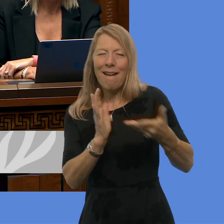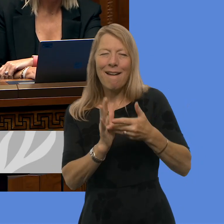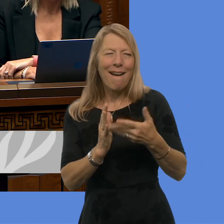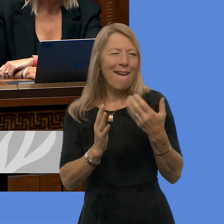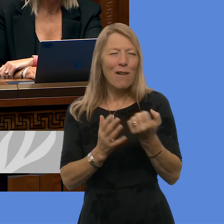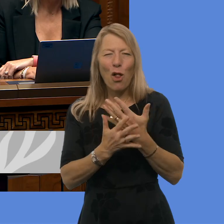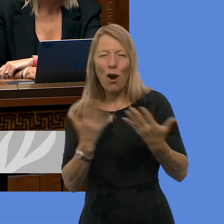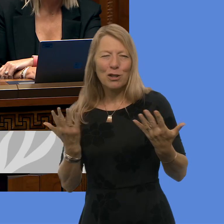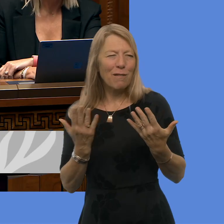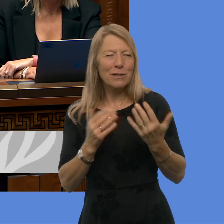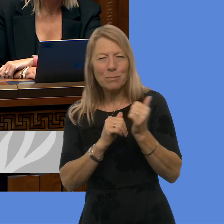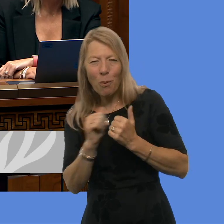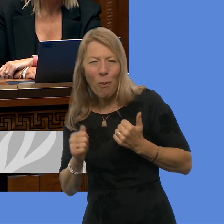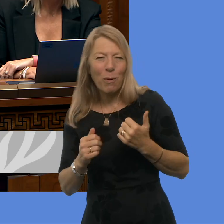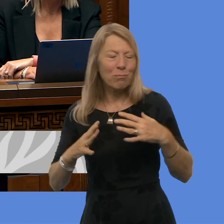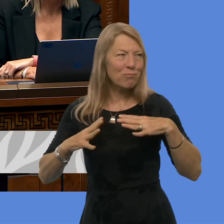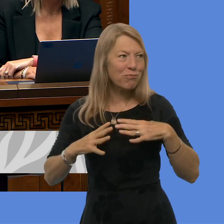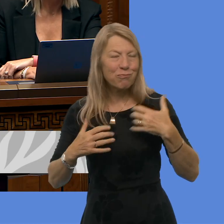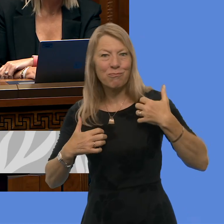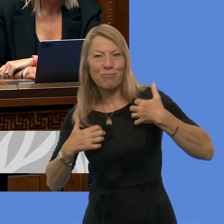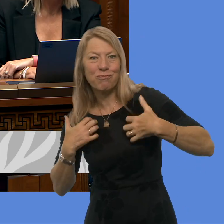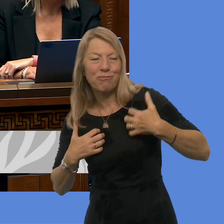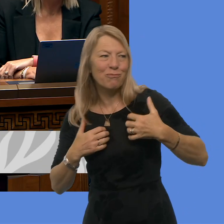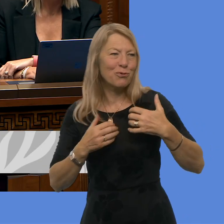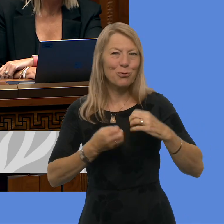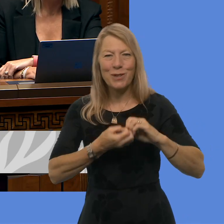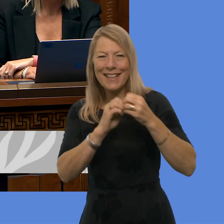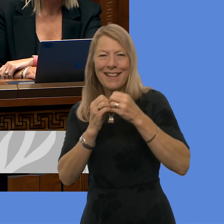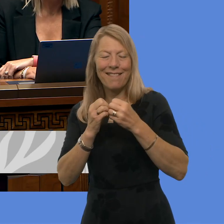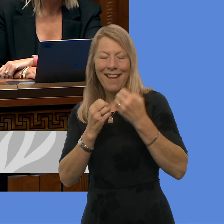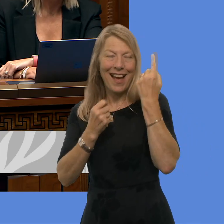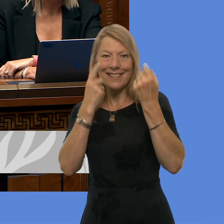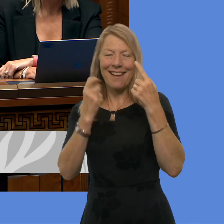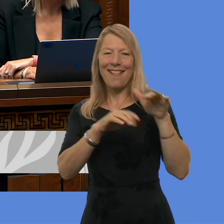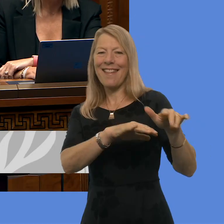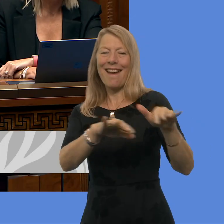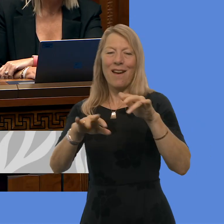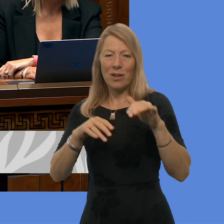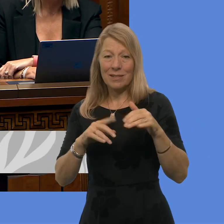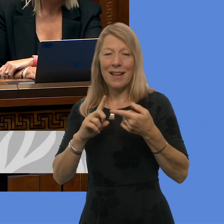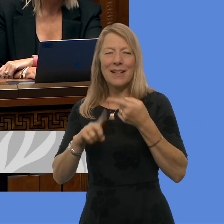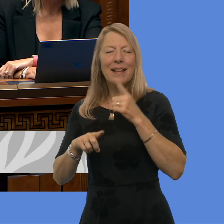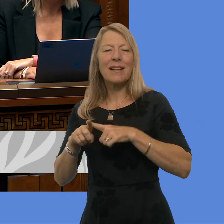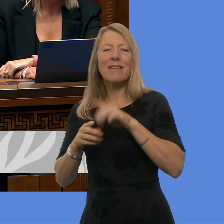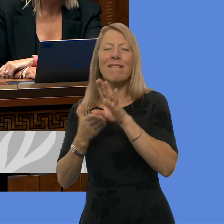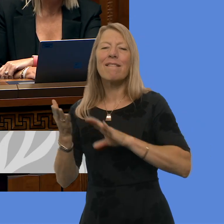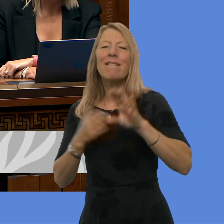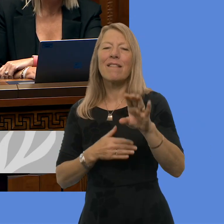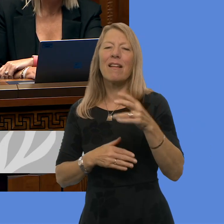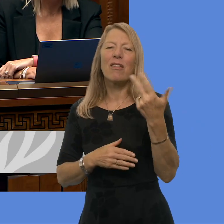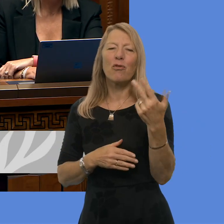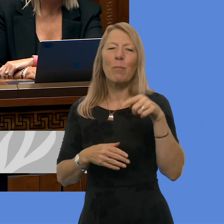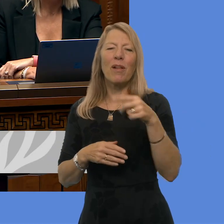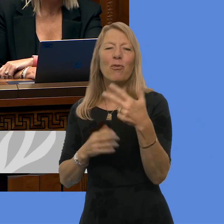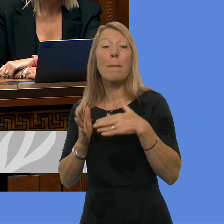other community-led events. The Executive Office has also committed £3.3 million of funding towards the DNA Museum, which is a key part of